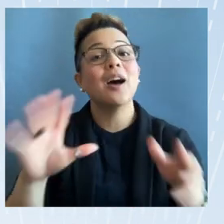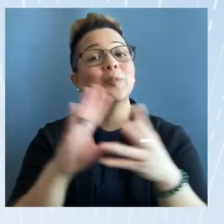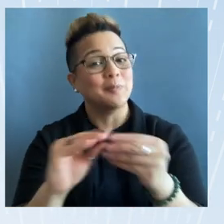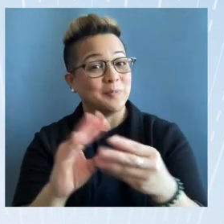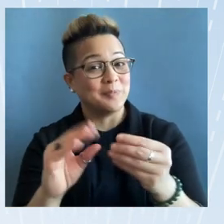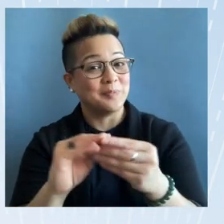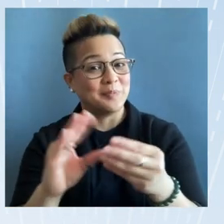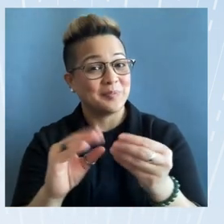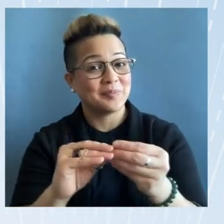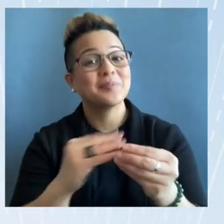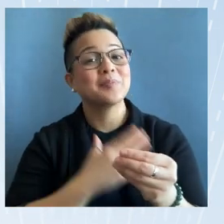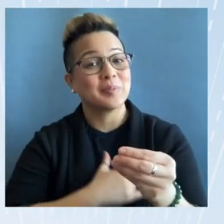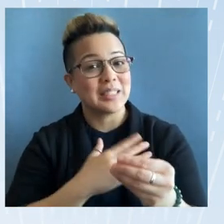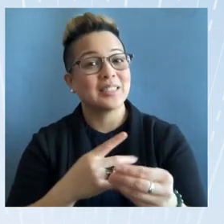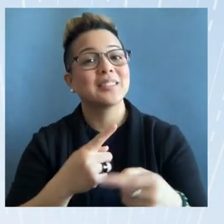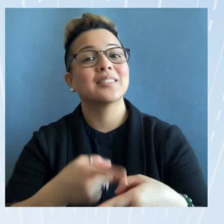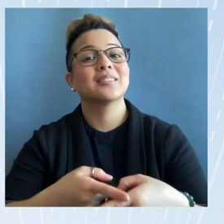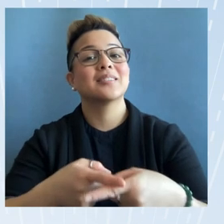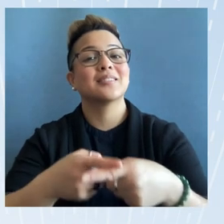you turn off